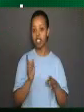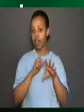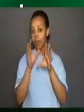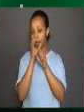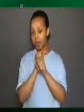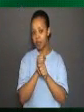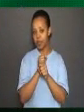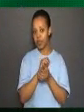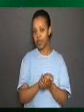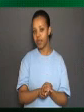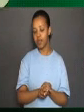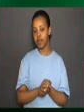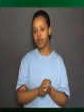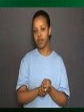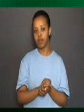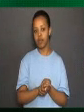Time's up.